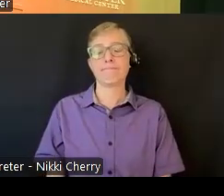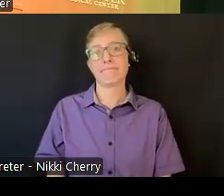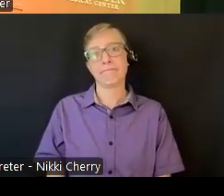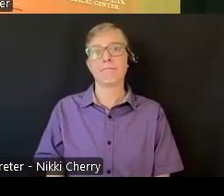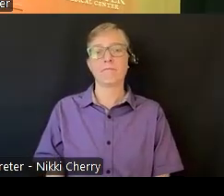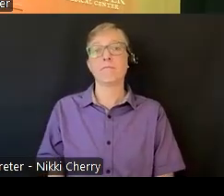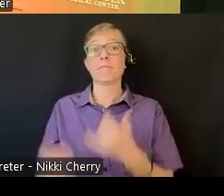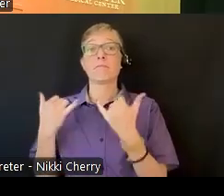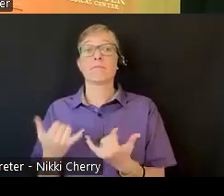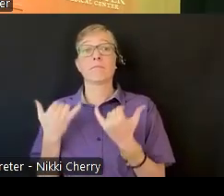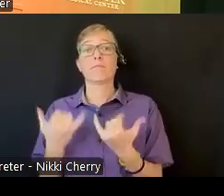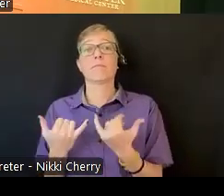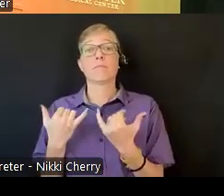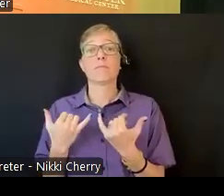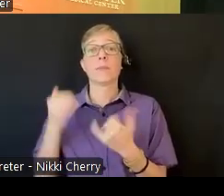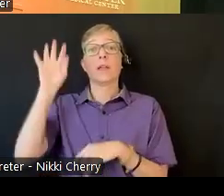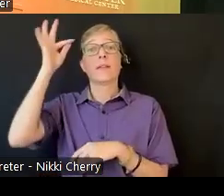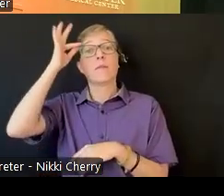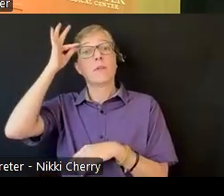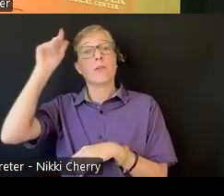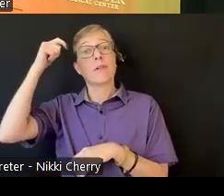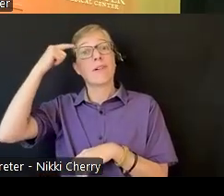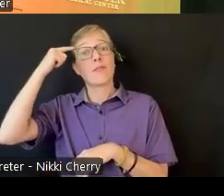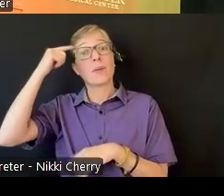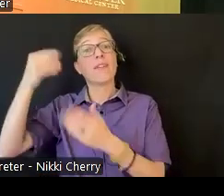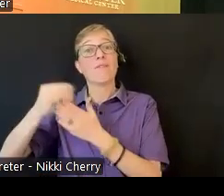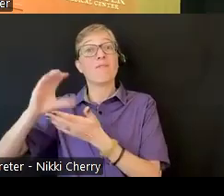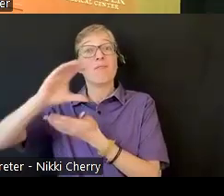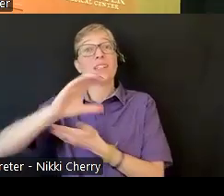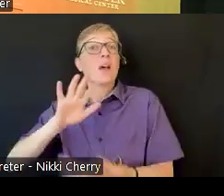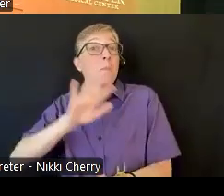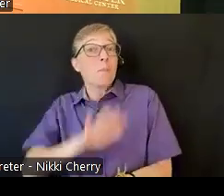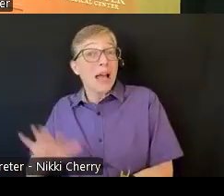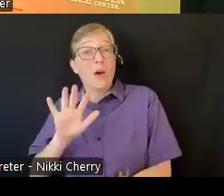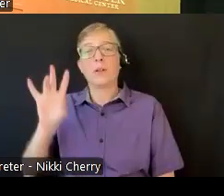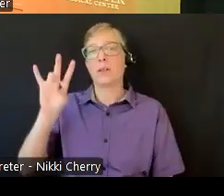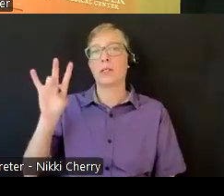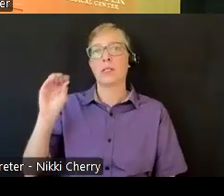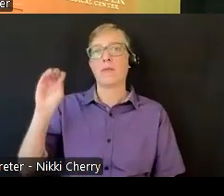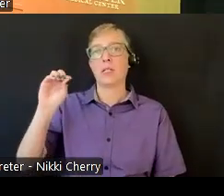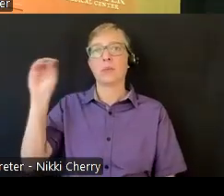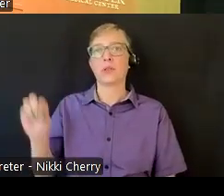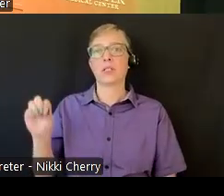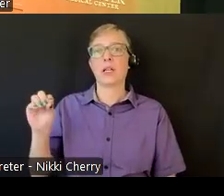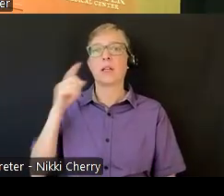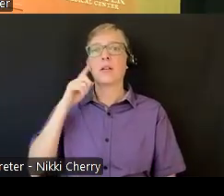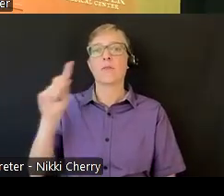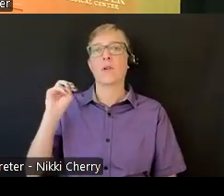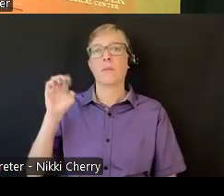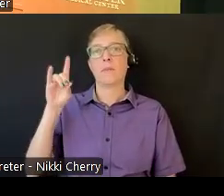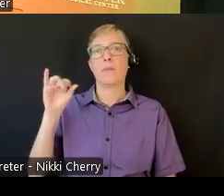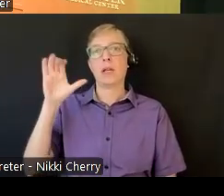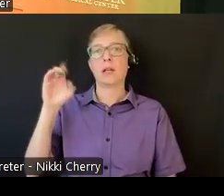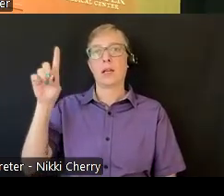funds approximately 70% of the Medicaid costs in New York State. And right now we are projecting about $8